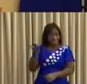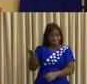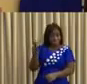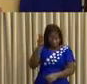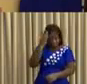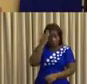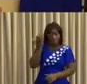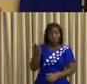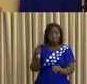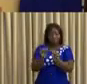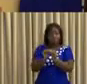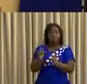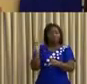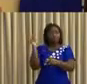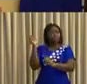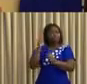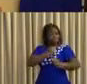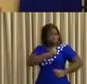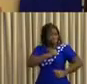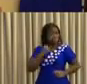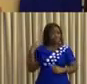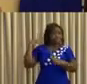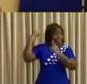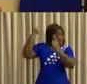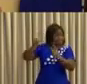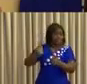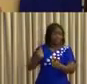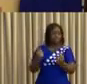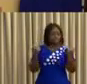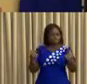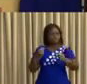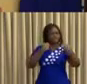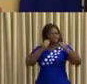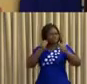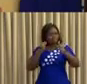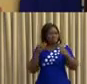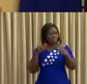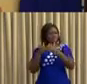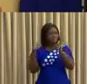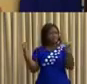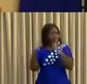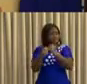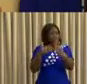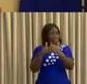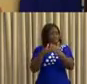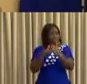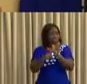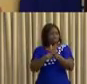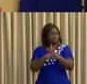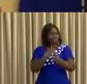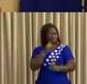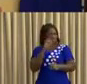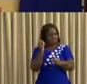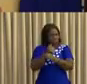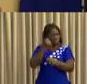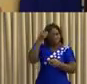to this. Again, in the fight against COVID-19, I took the decision on